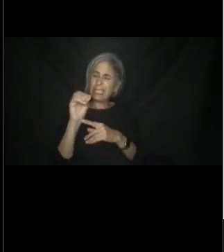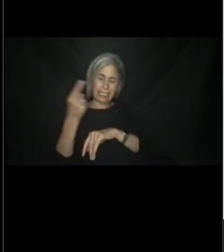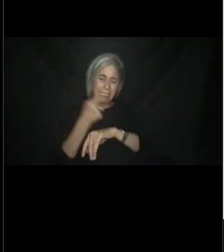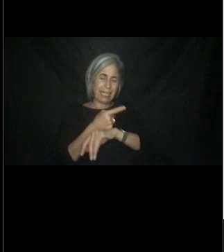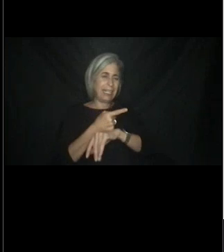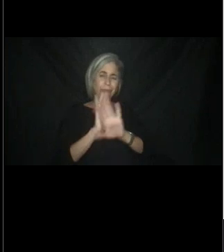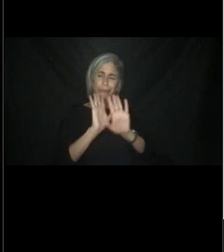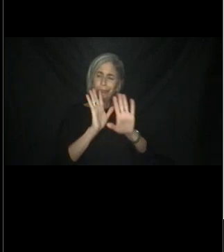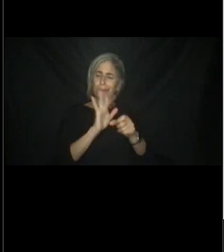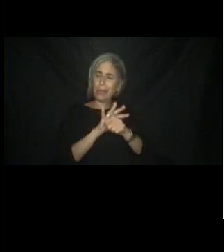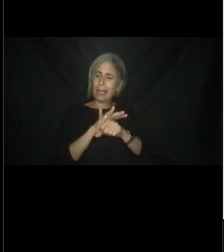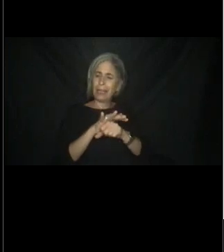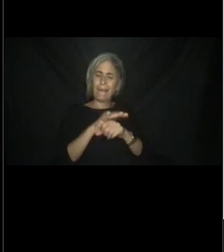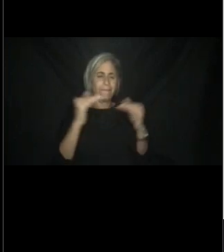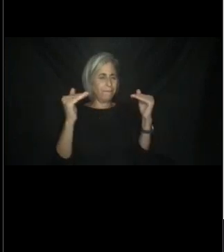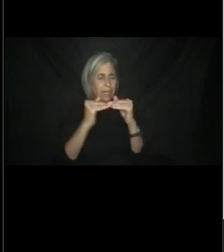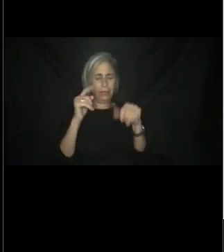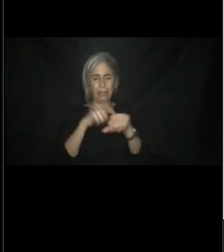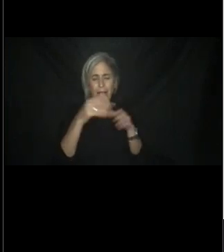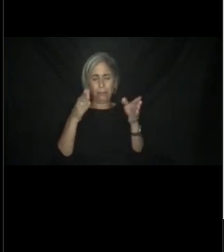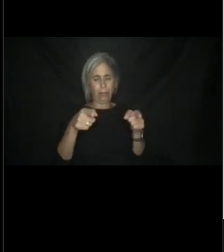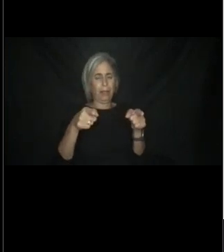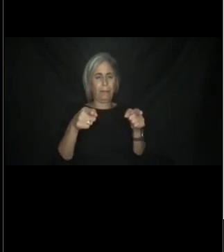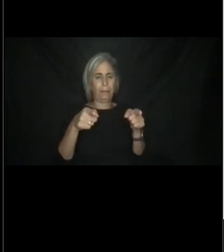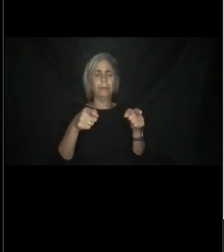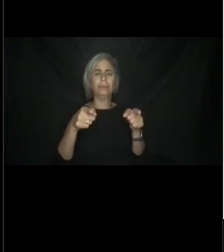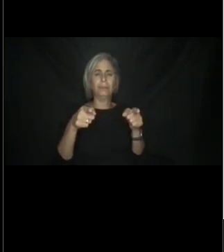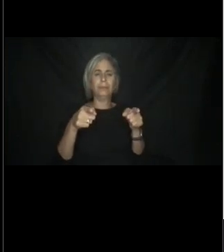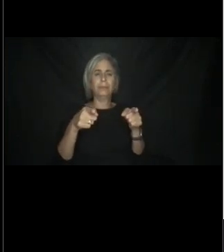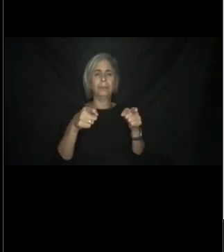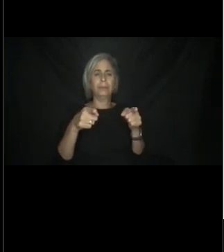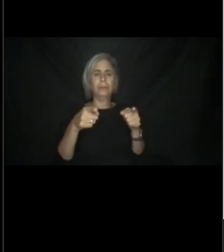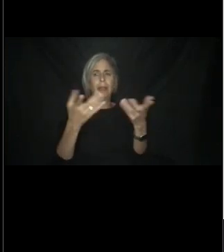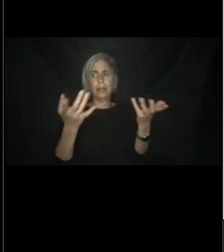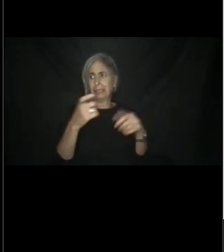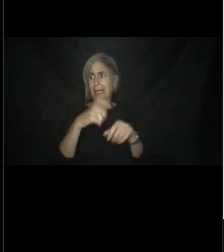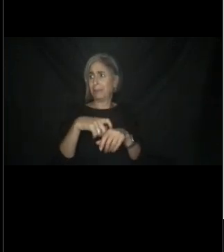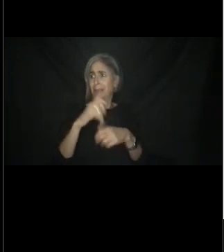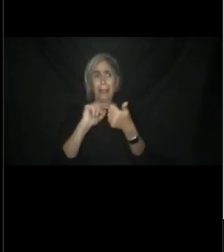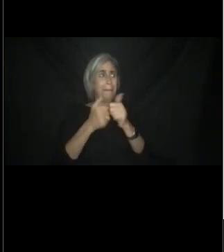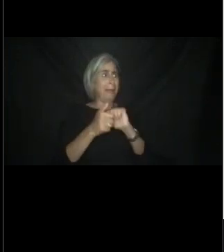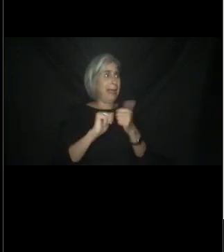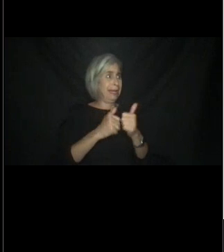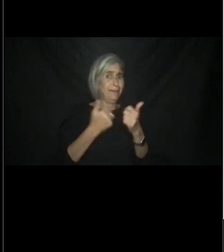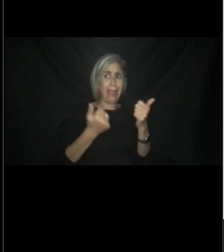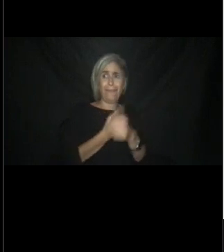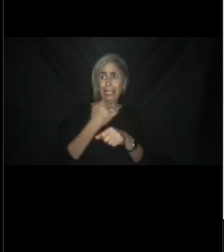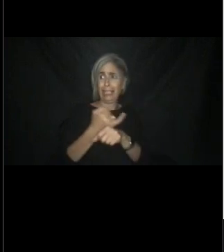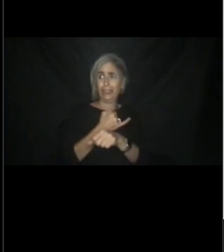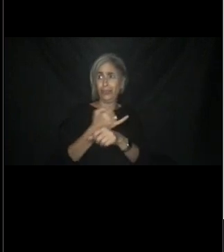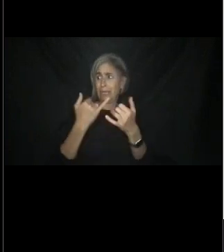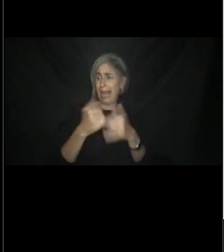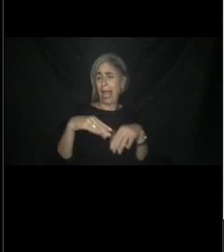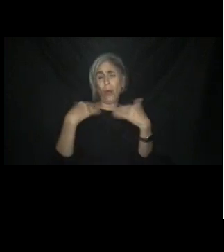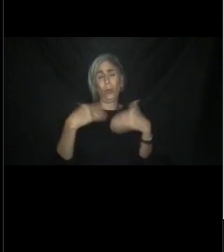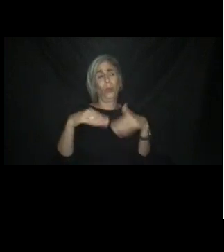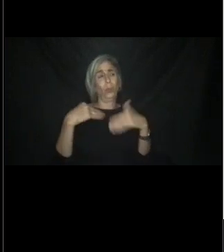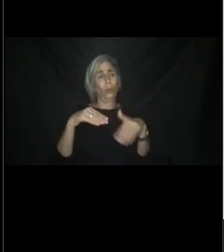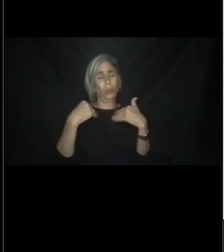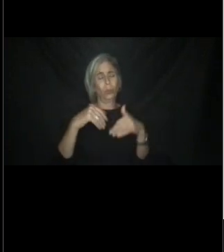be, I think, a fair timeline given, you know, again, unprecedented times with how competitive each industry is.